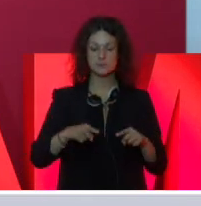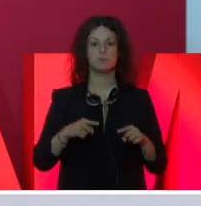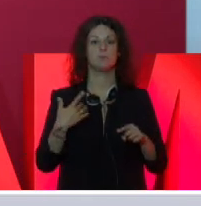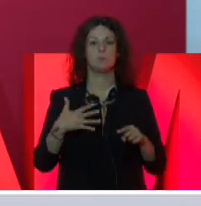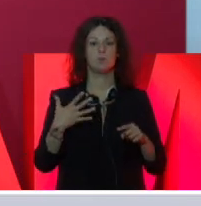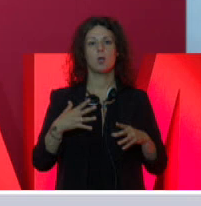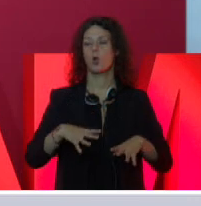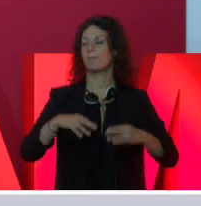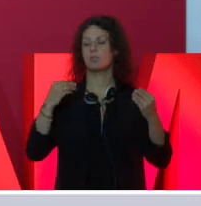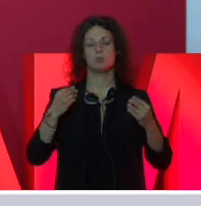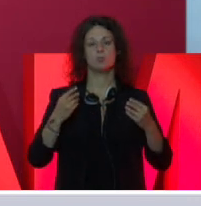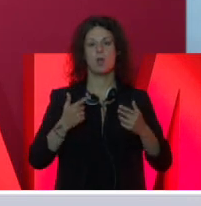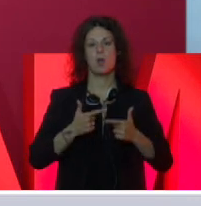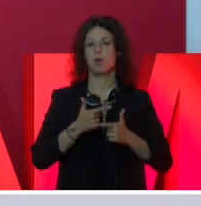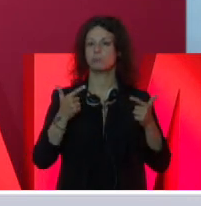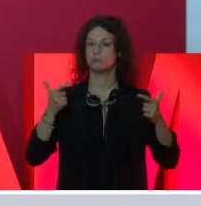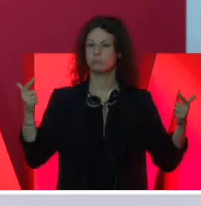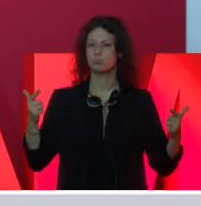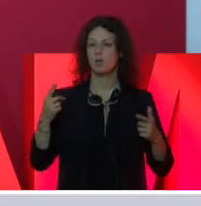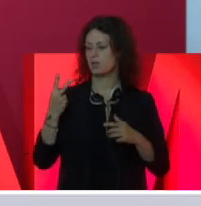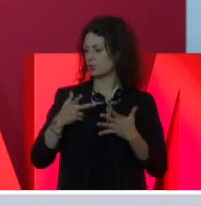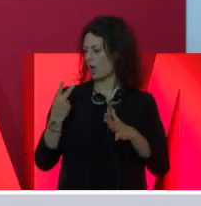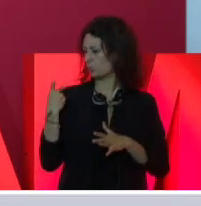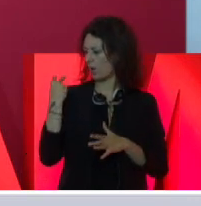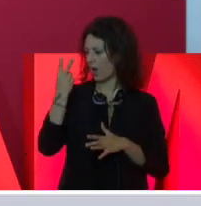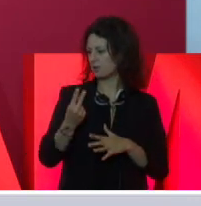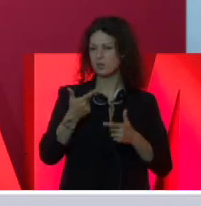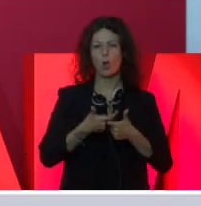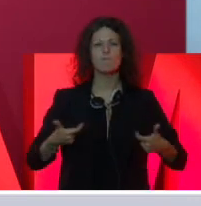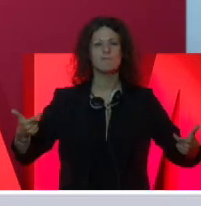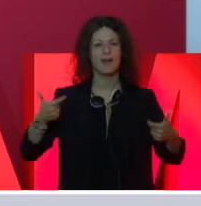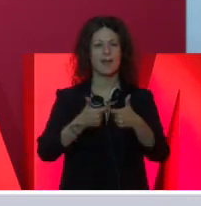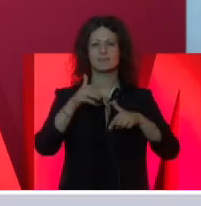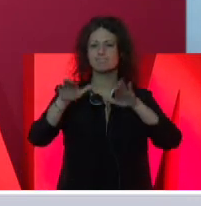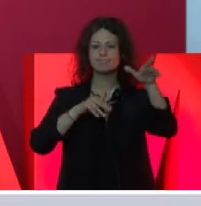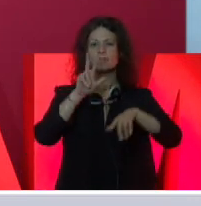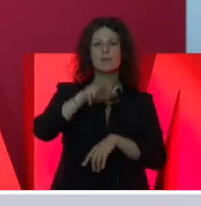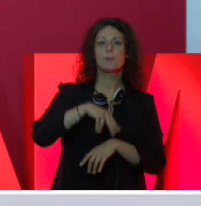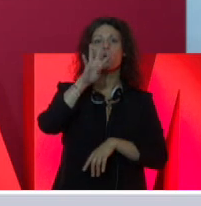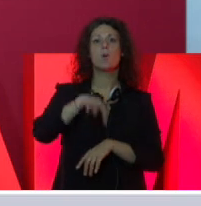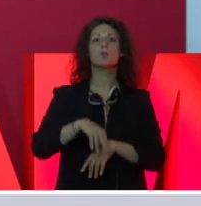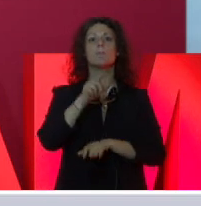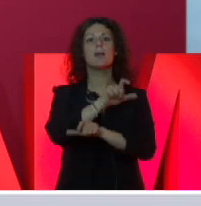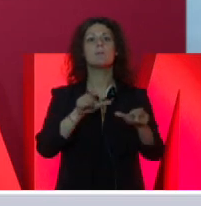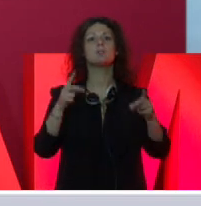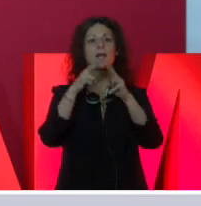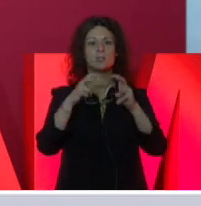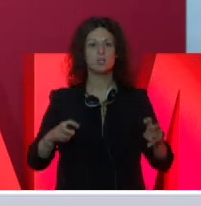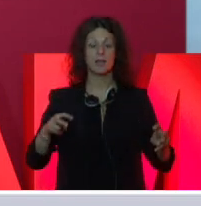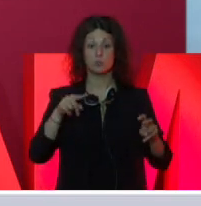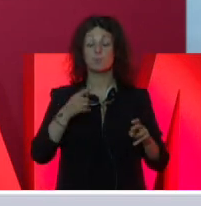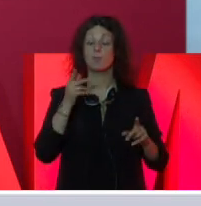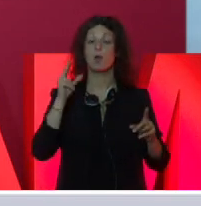in this research area. 4,000 researchers are focusing on this issue, which is